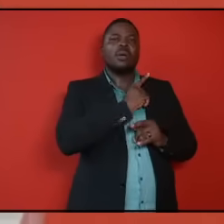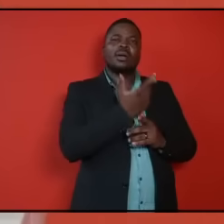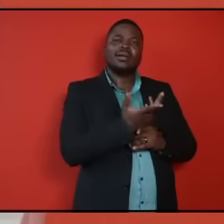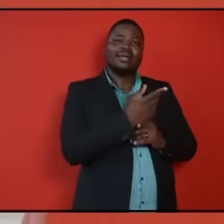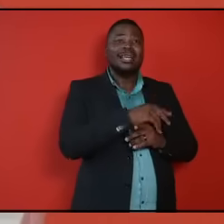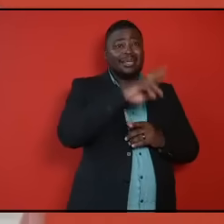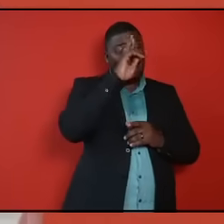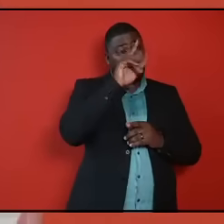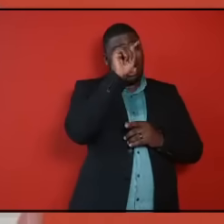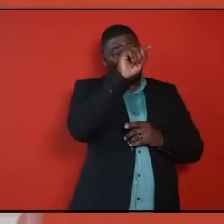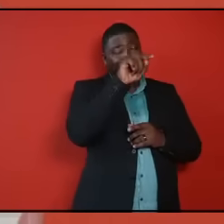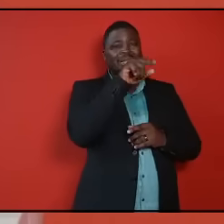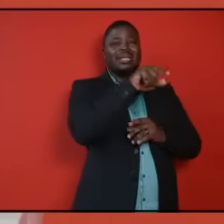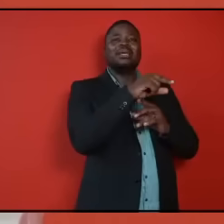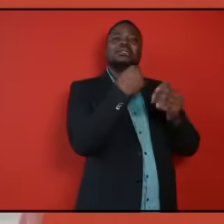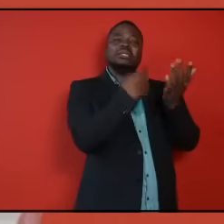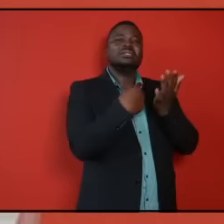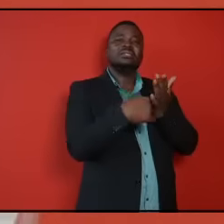money.